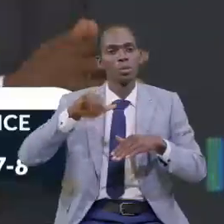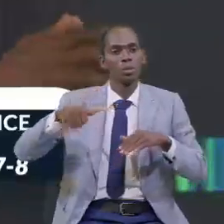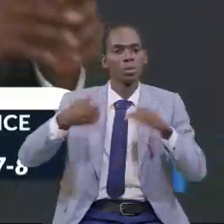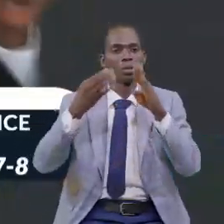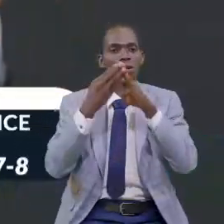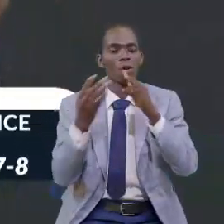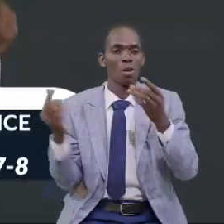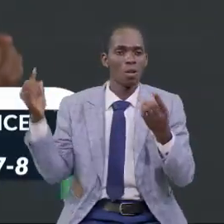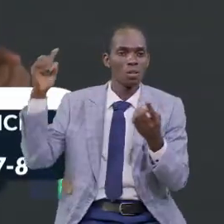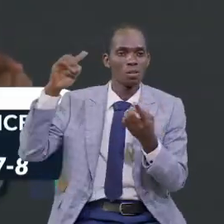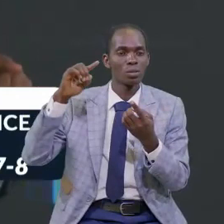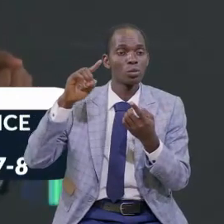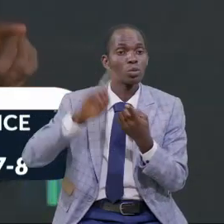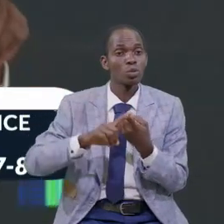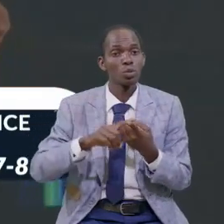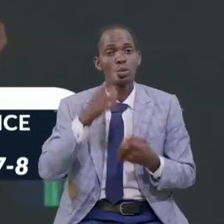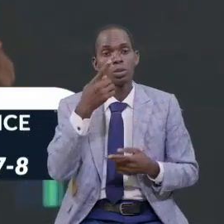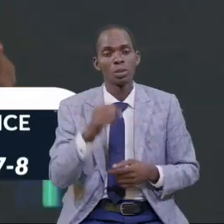unto